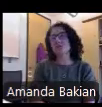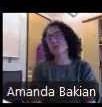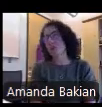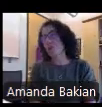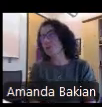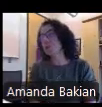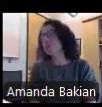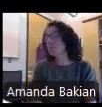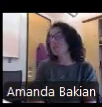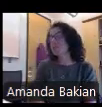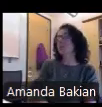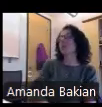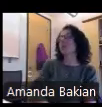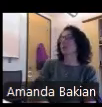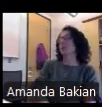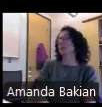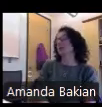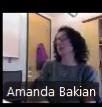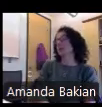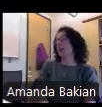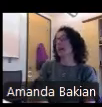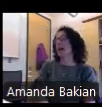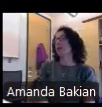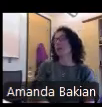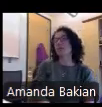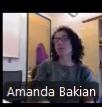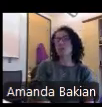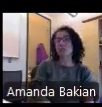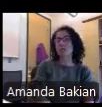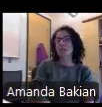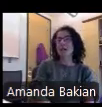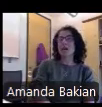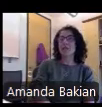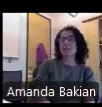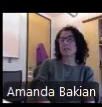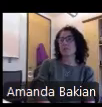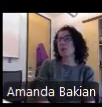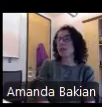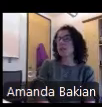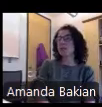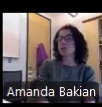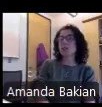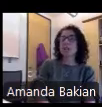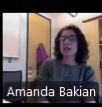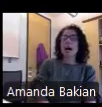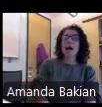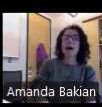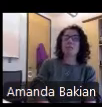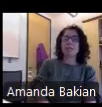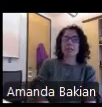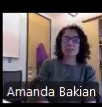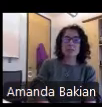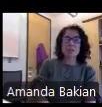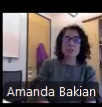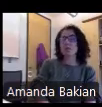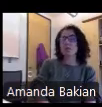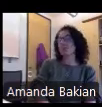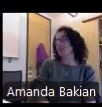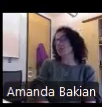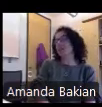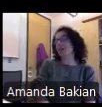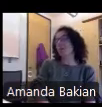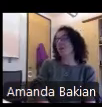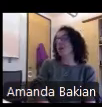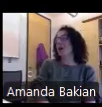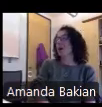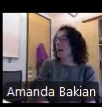70 years or so, just because it's really important to understand how the definition of autism has changed, the diagnosis has changed,